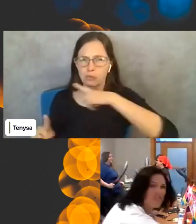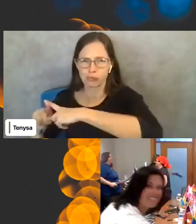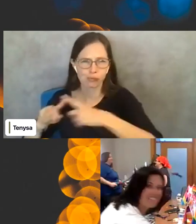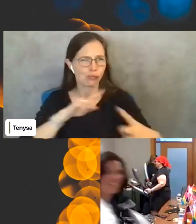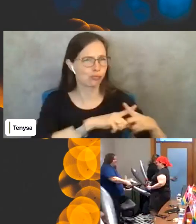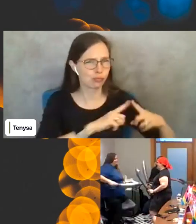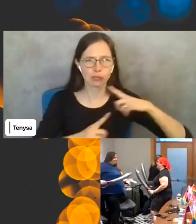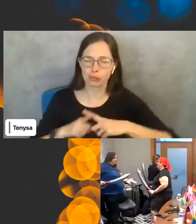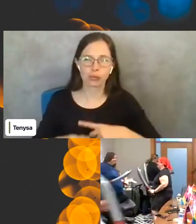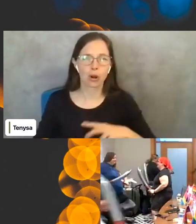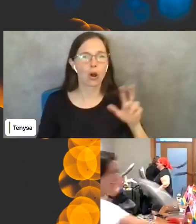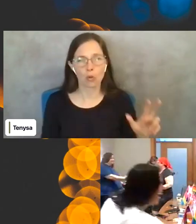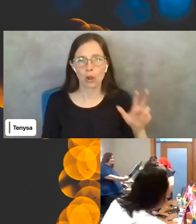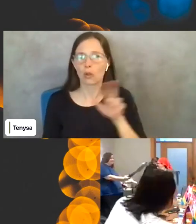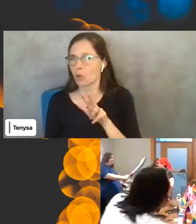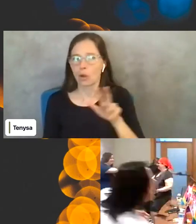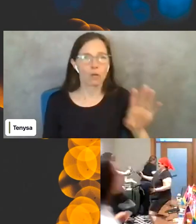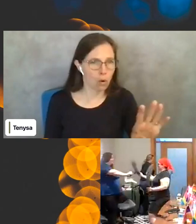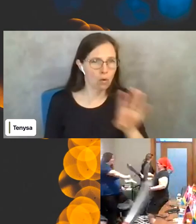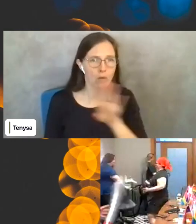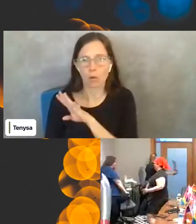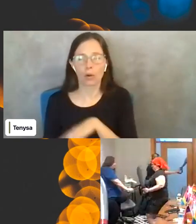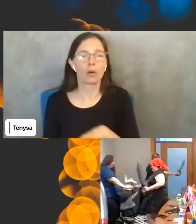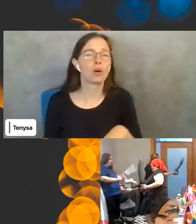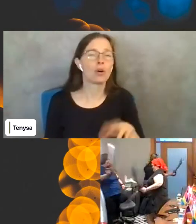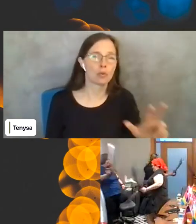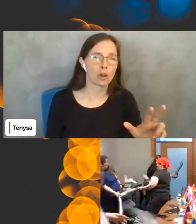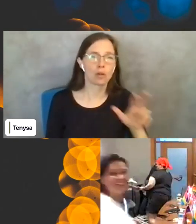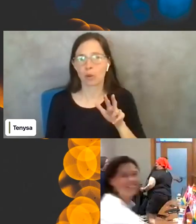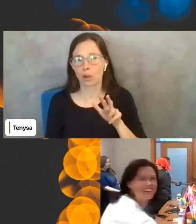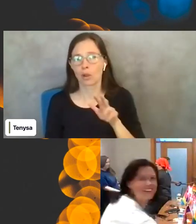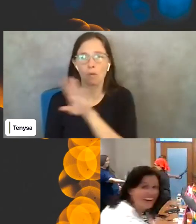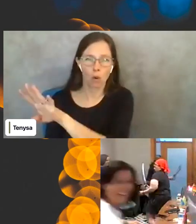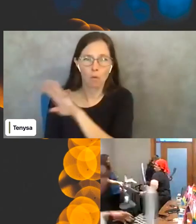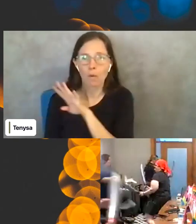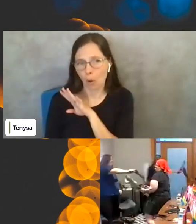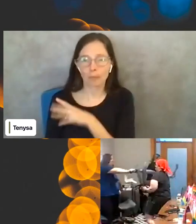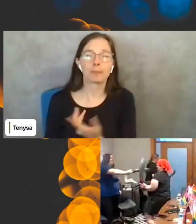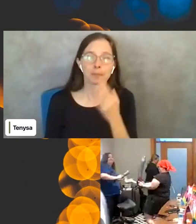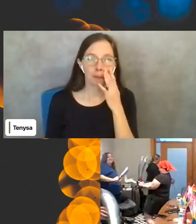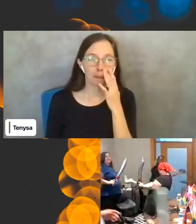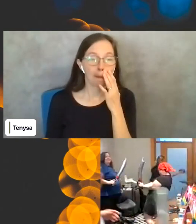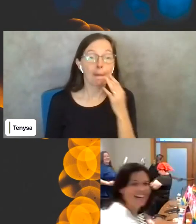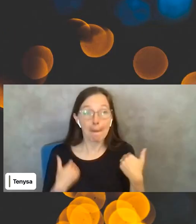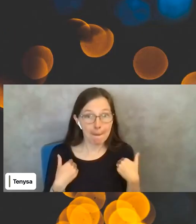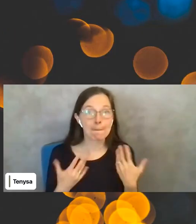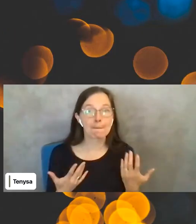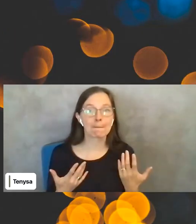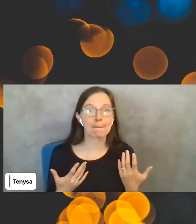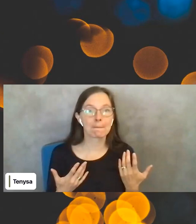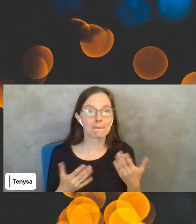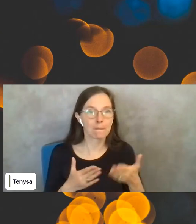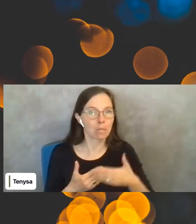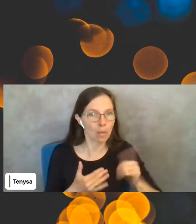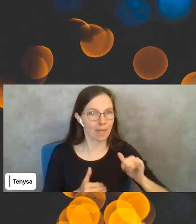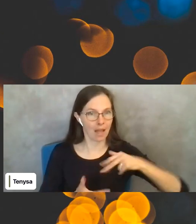3, 3, 4, 4, 3, 3, 4, 4. And you have a little bit of a choreo there already, you know